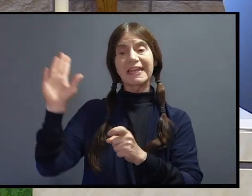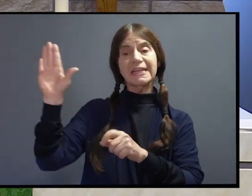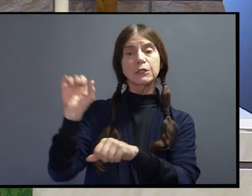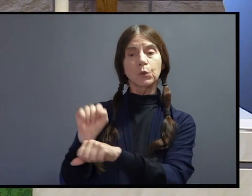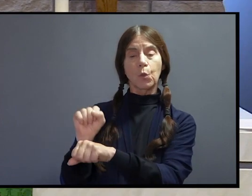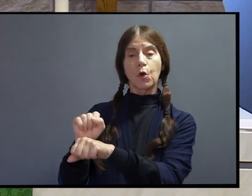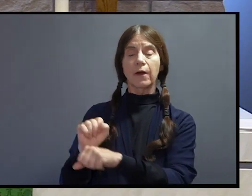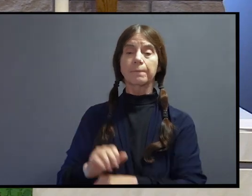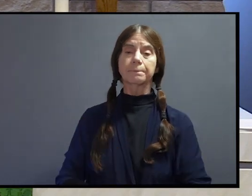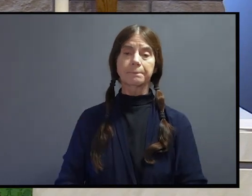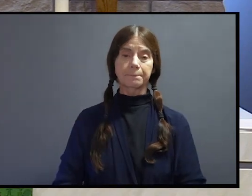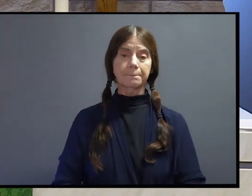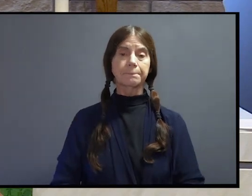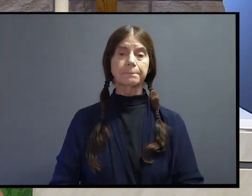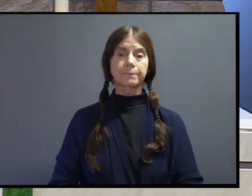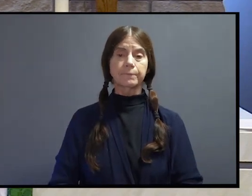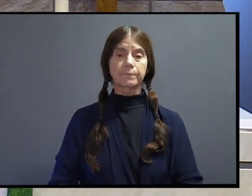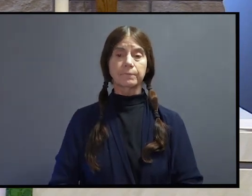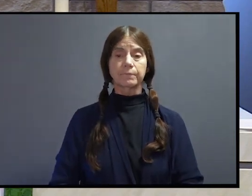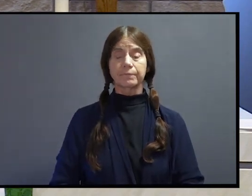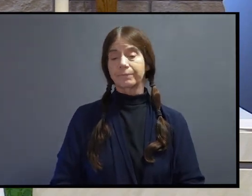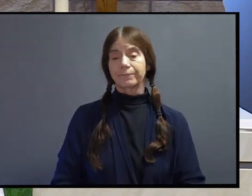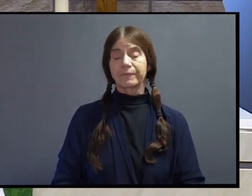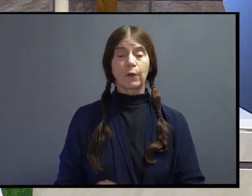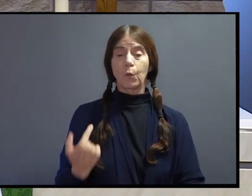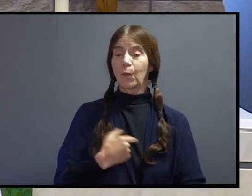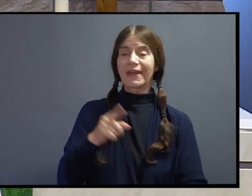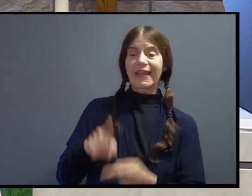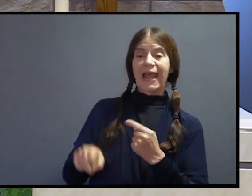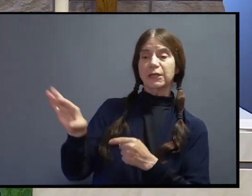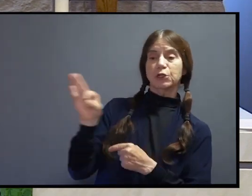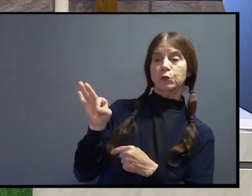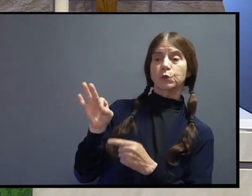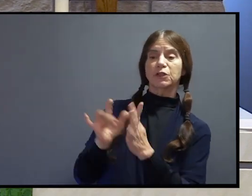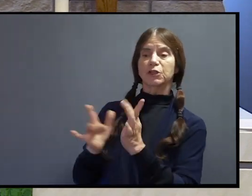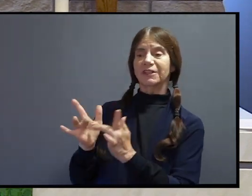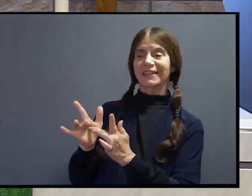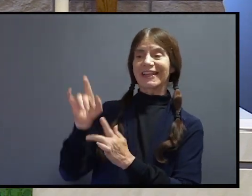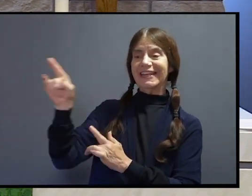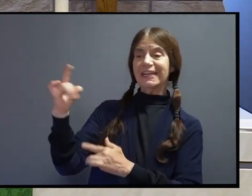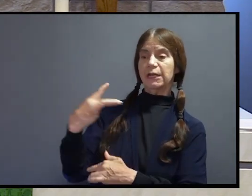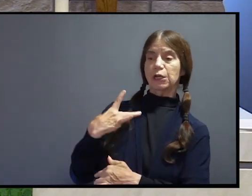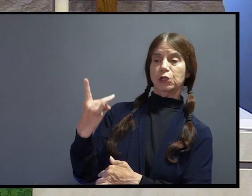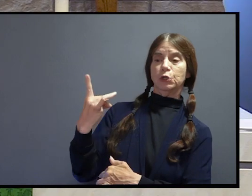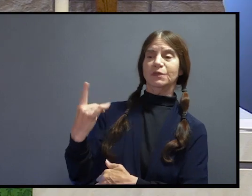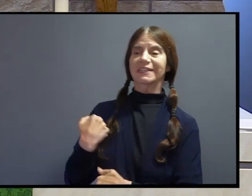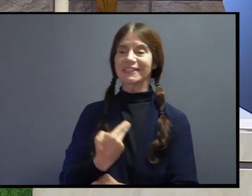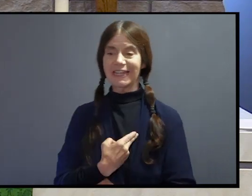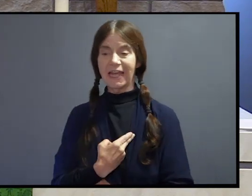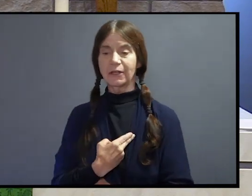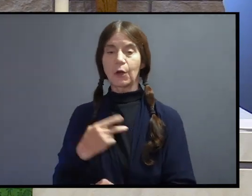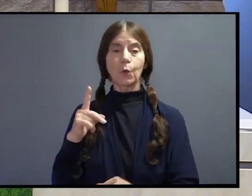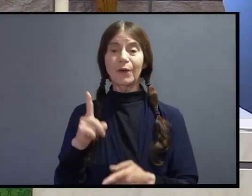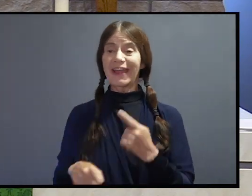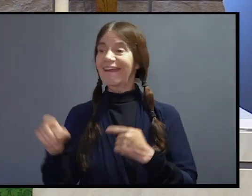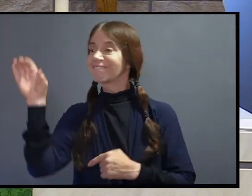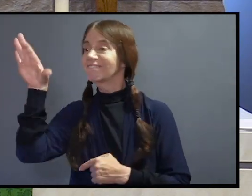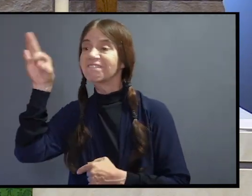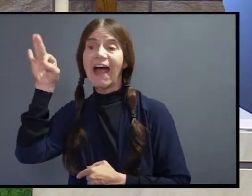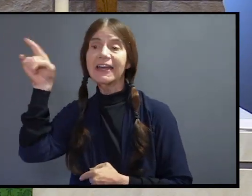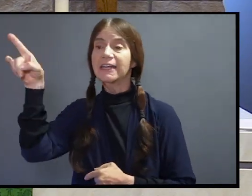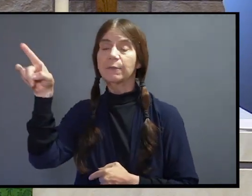work. We do not choose Him. He chooses us. We don't find Him. He finds